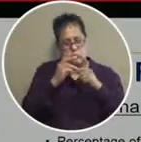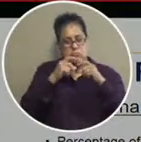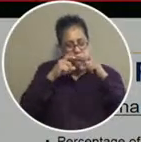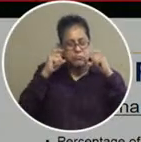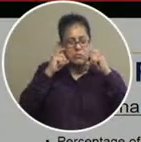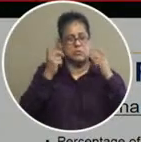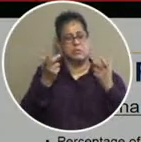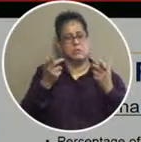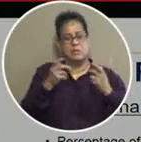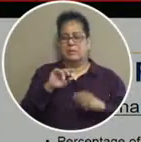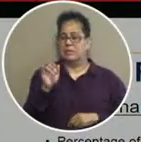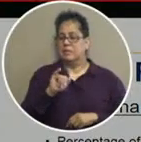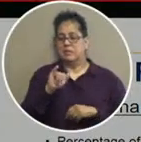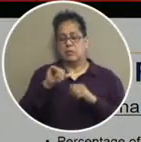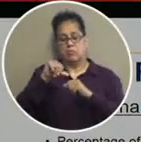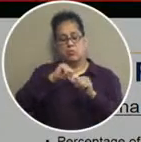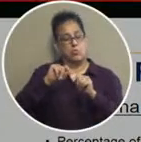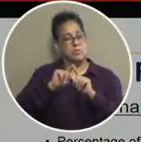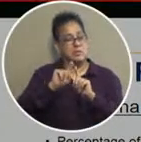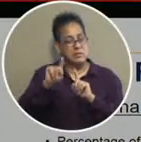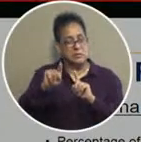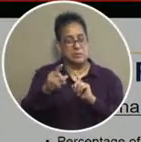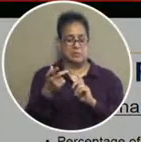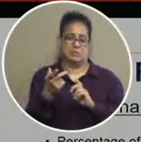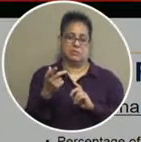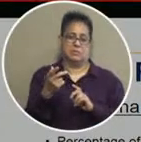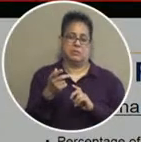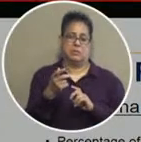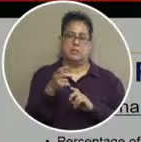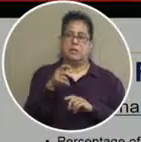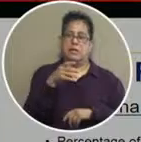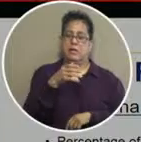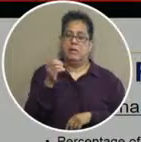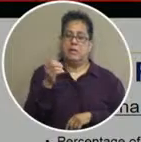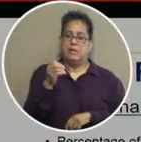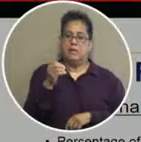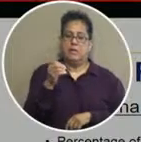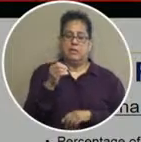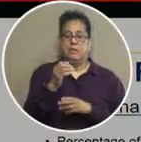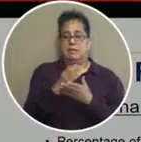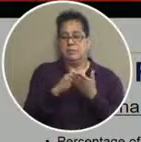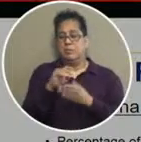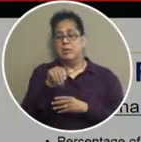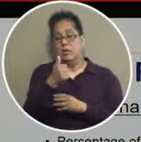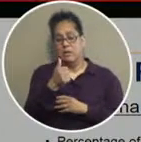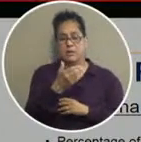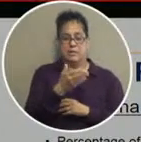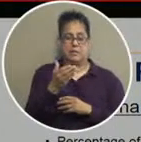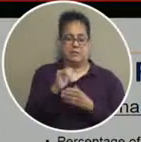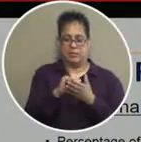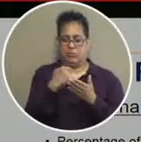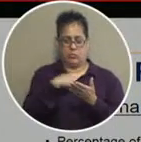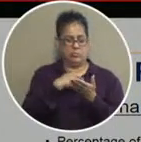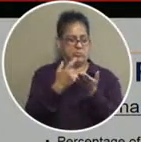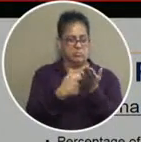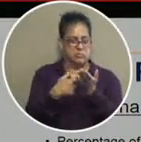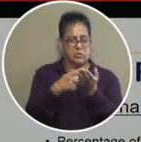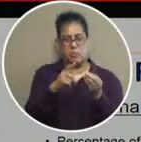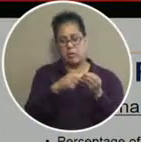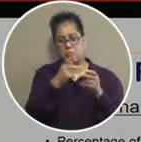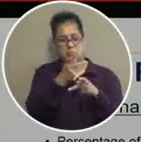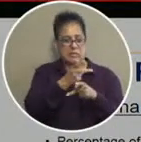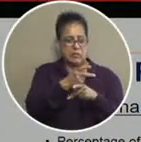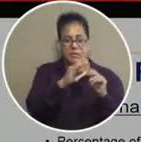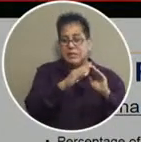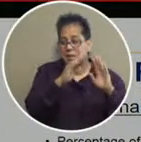with social distancing. And some of the other issues that have been discussed earlier today about taking care of